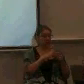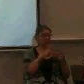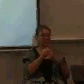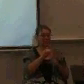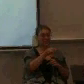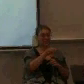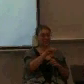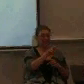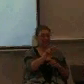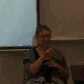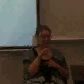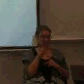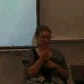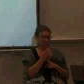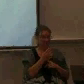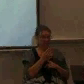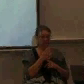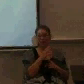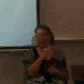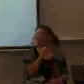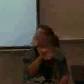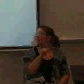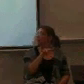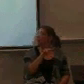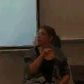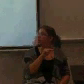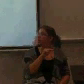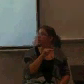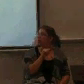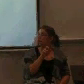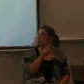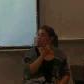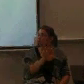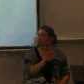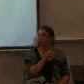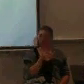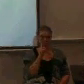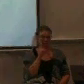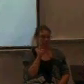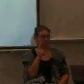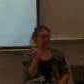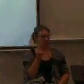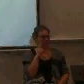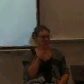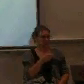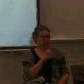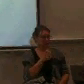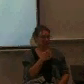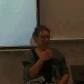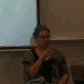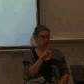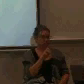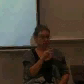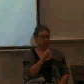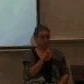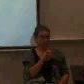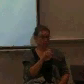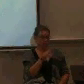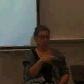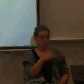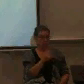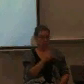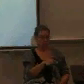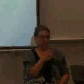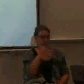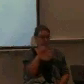environments, anaerobic environments. So it was thought they were extremophiles. And it was thought that they were